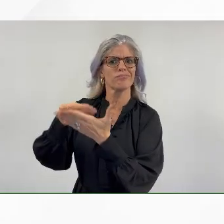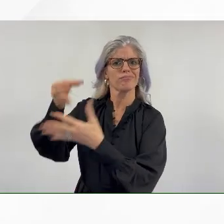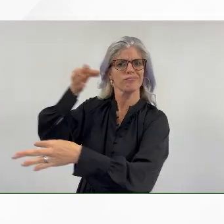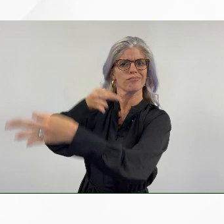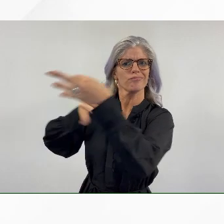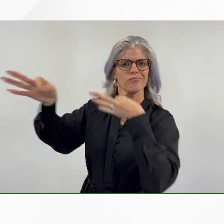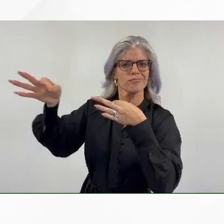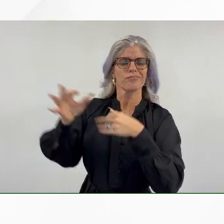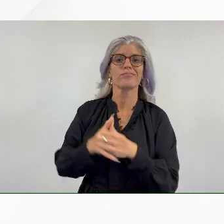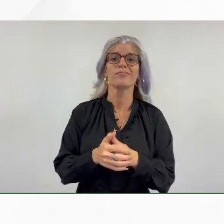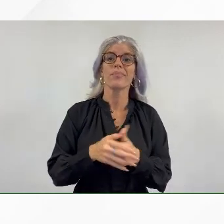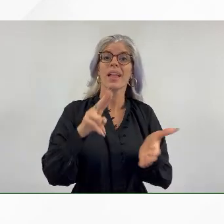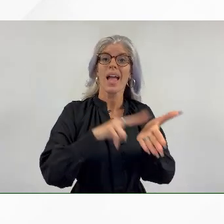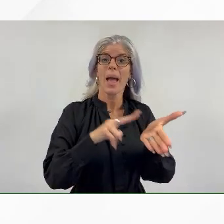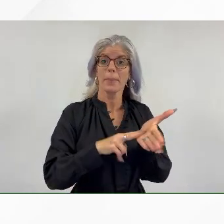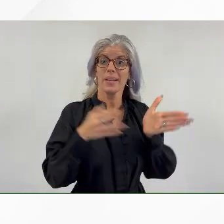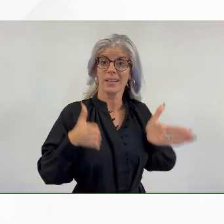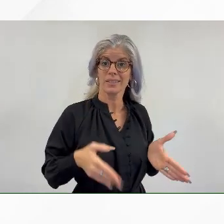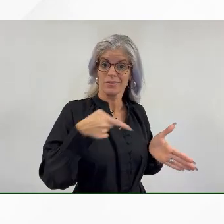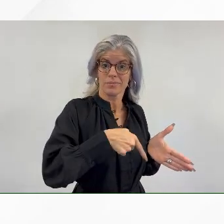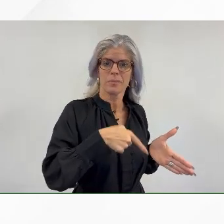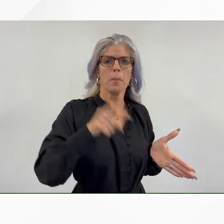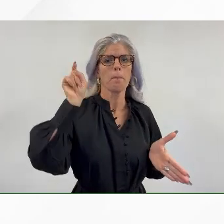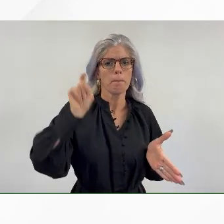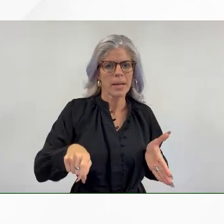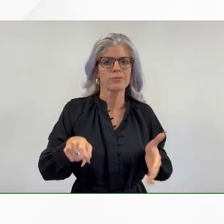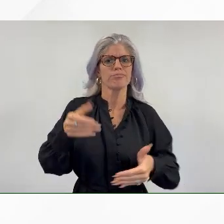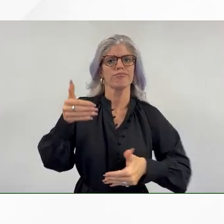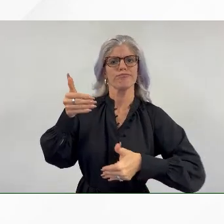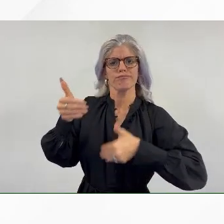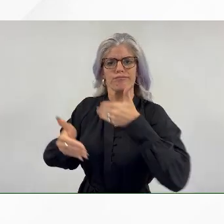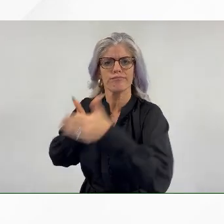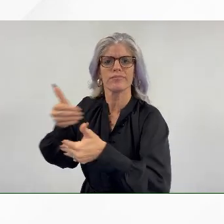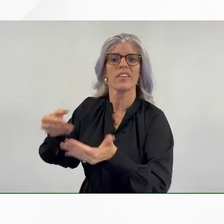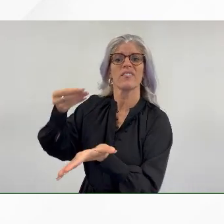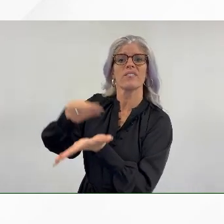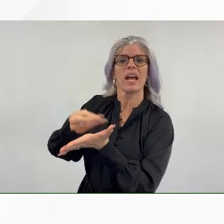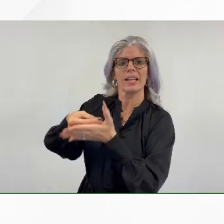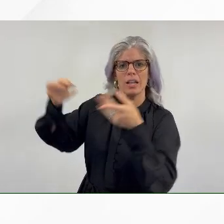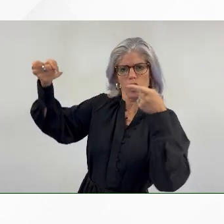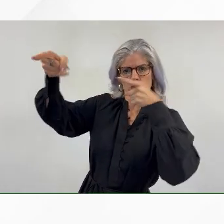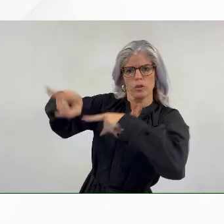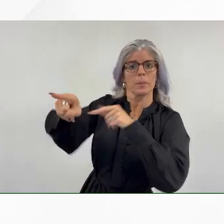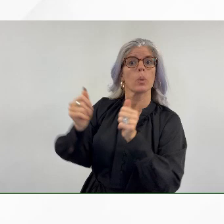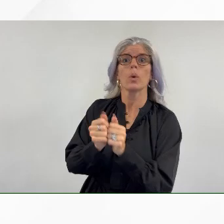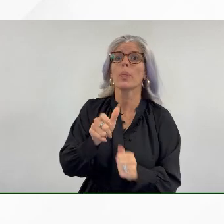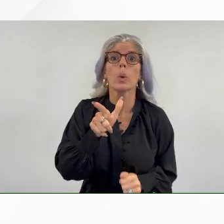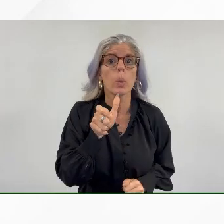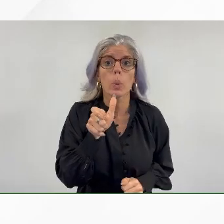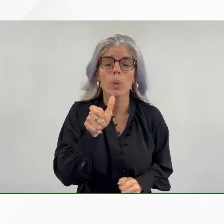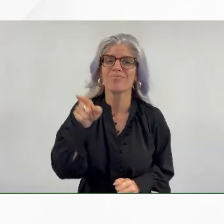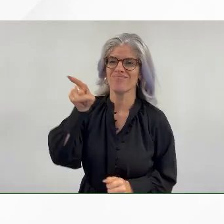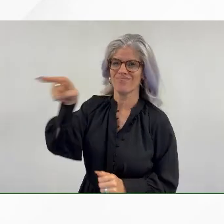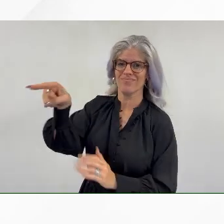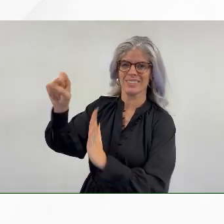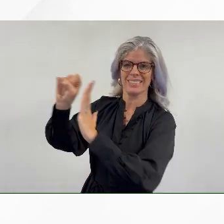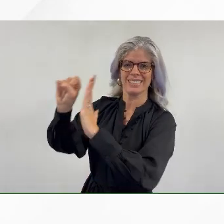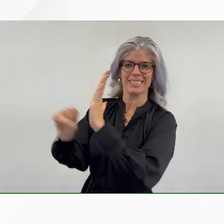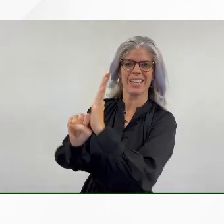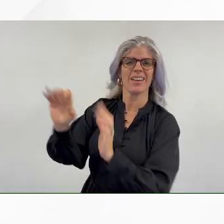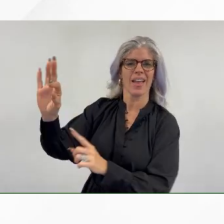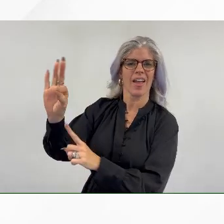In order to receive reimbursement, the applicant is required to enter into a funding agreement with the state, FDEM, as a pass-through